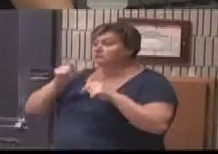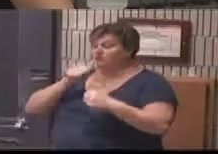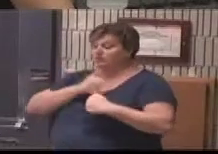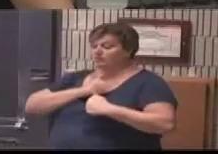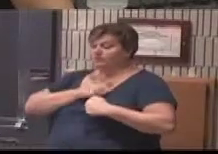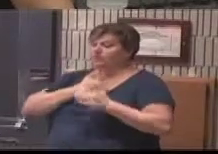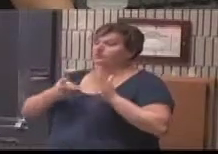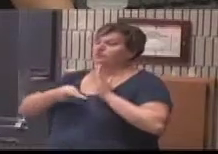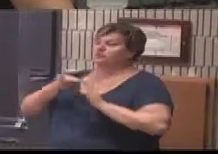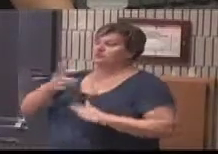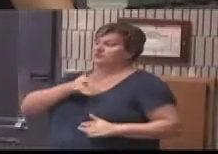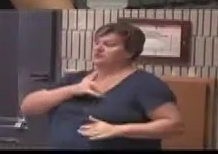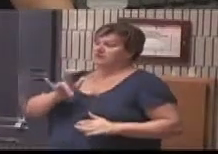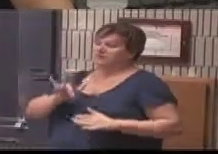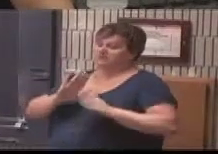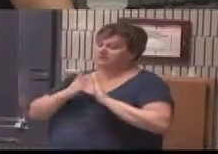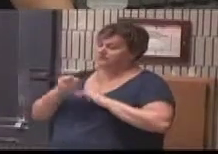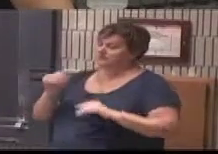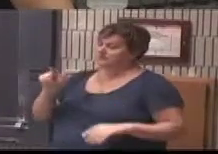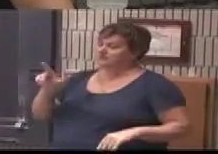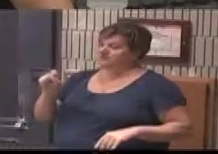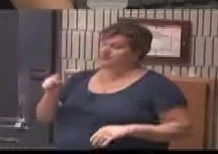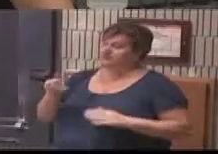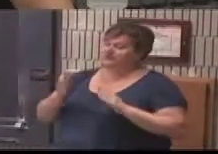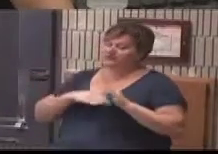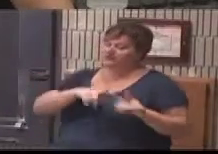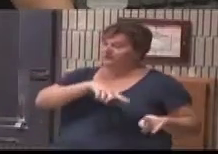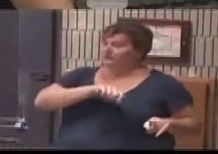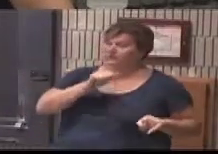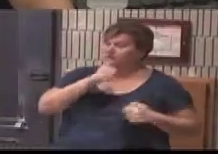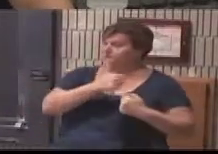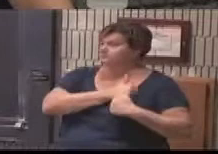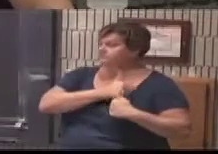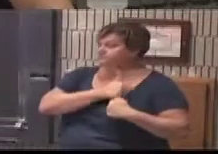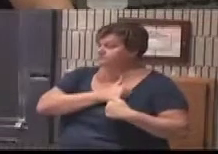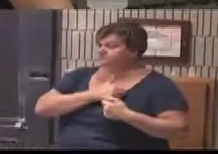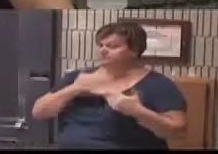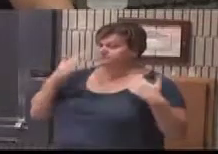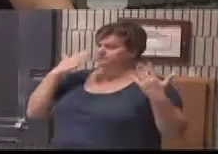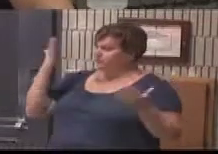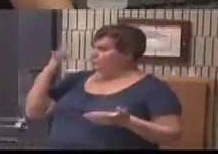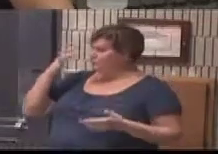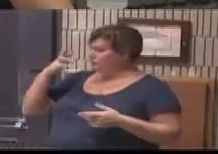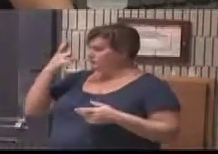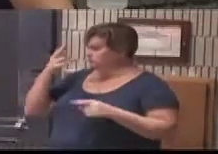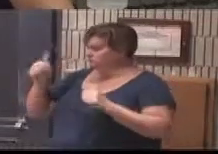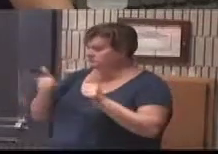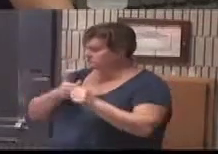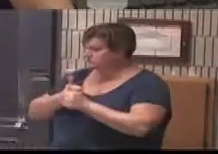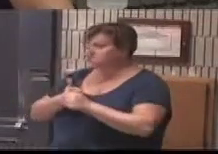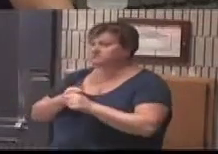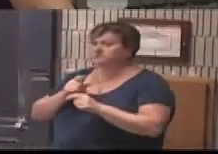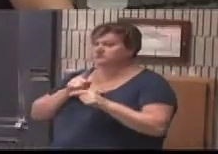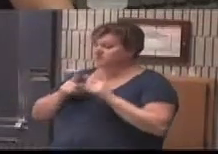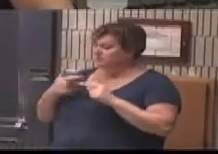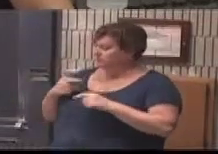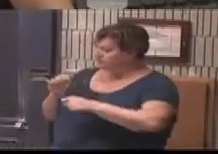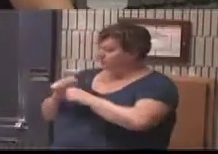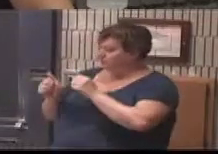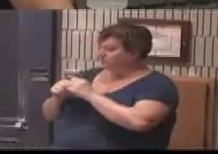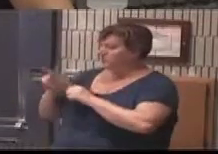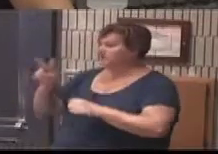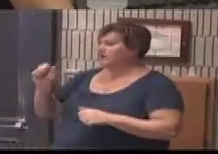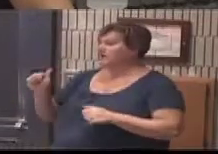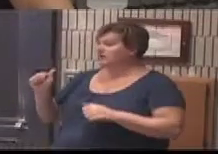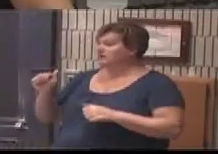are twice as likely to develop ALS as those who have not served. We don't know why that is, but we have been working closely with the Veterans